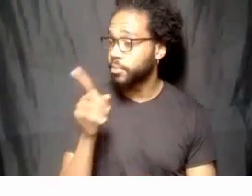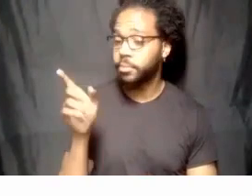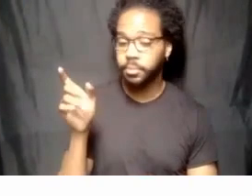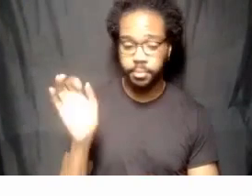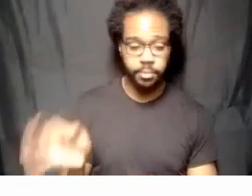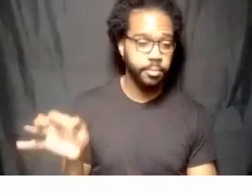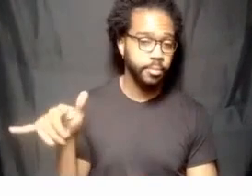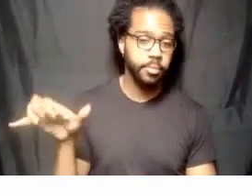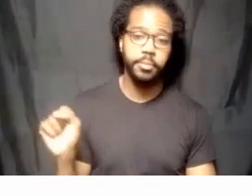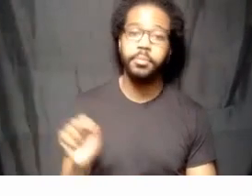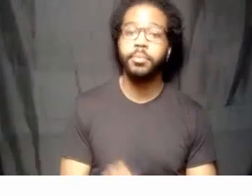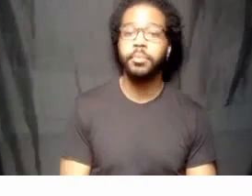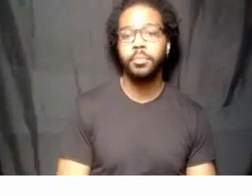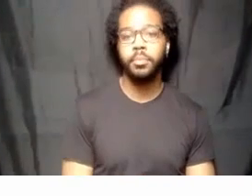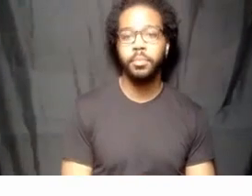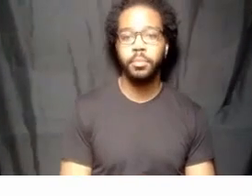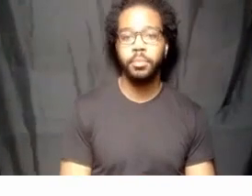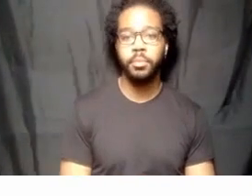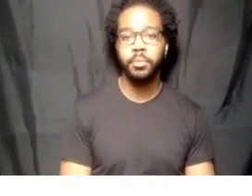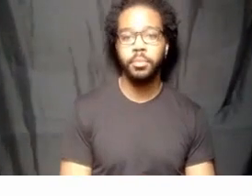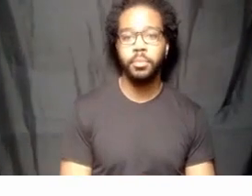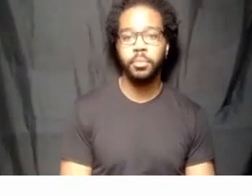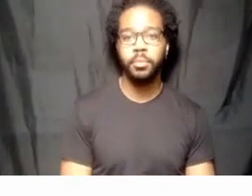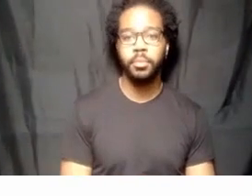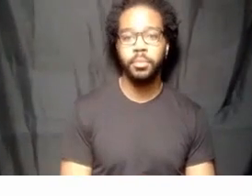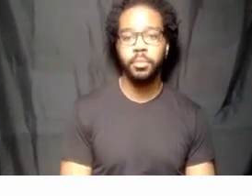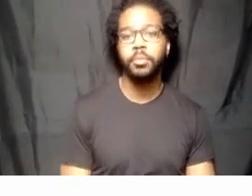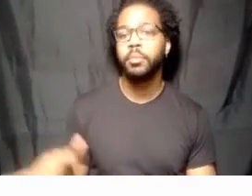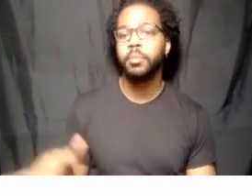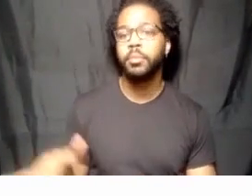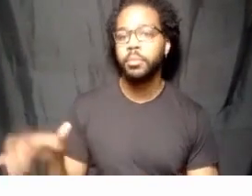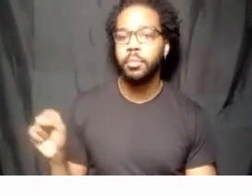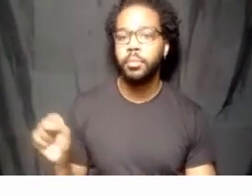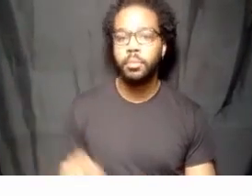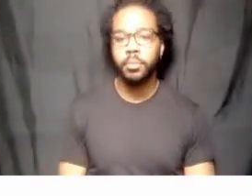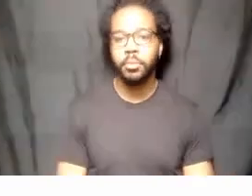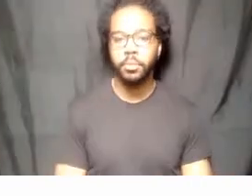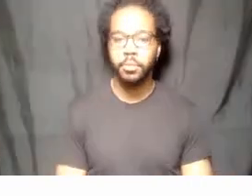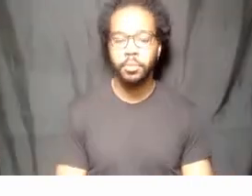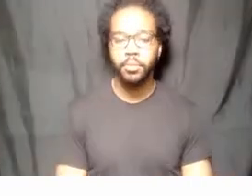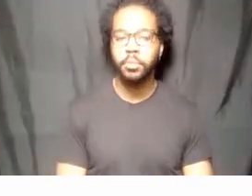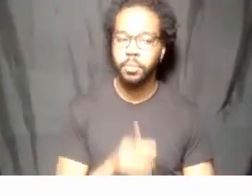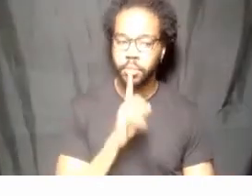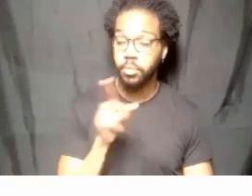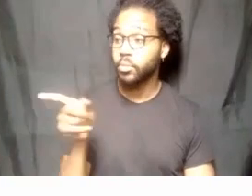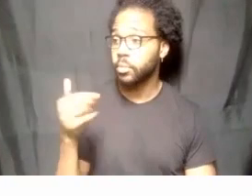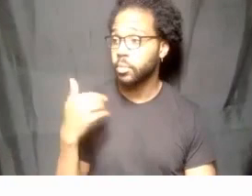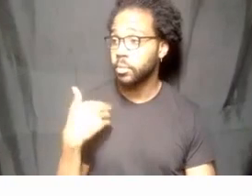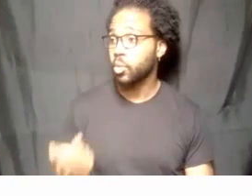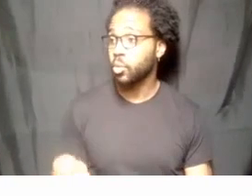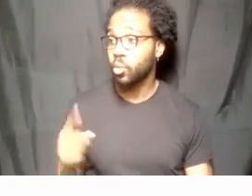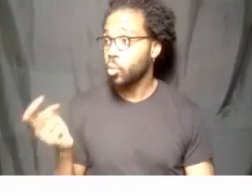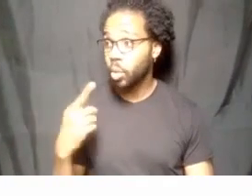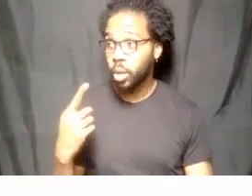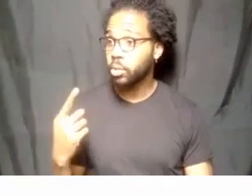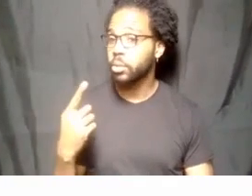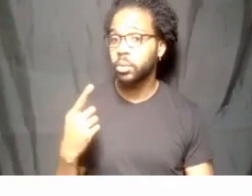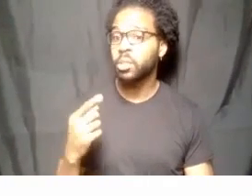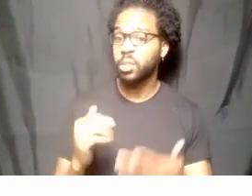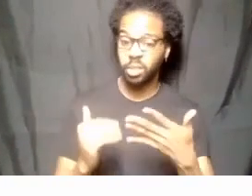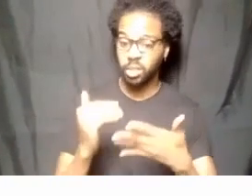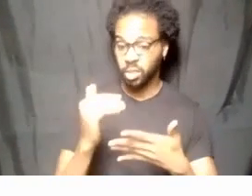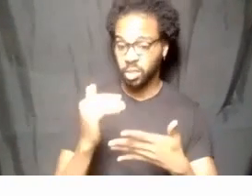Yeah. You may have typed that before I said it, but absolutely. So when people have suggestions about what burning issues we